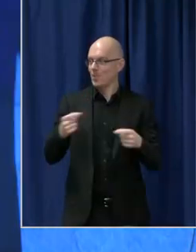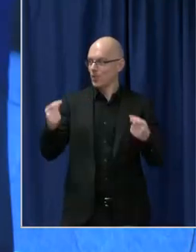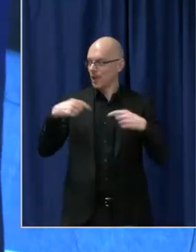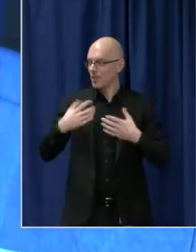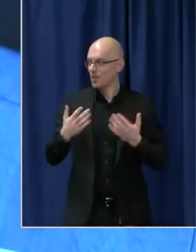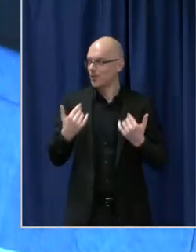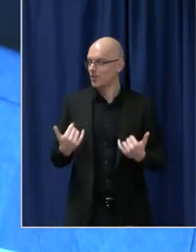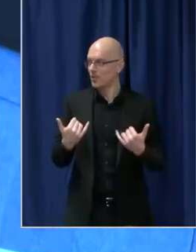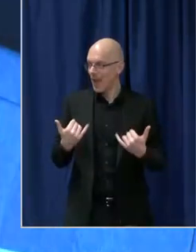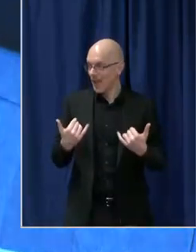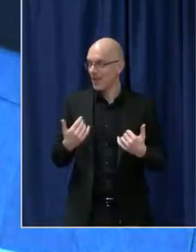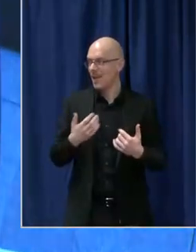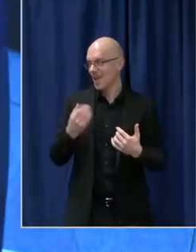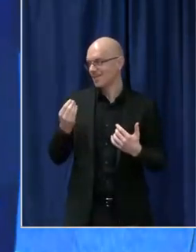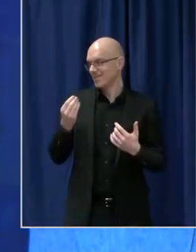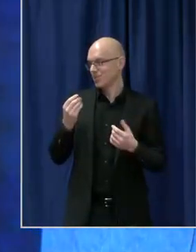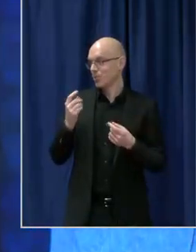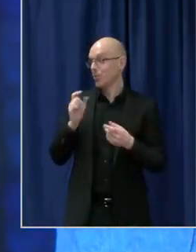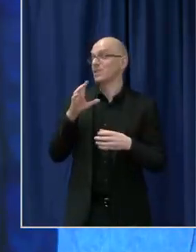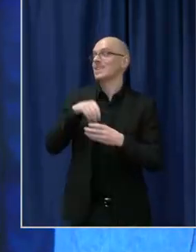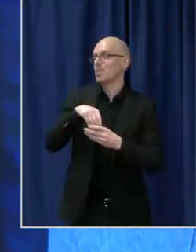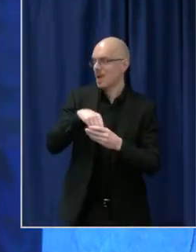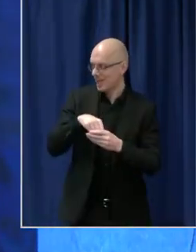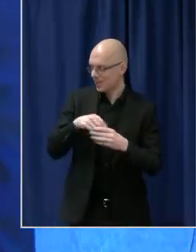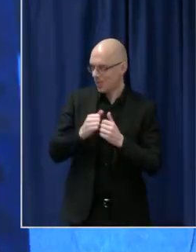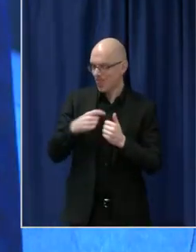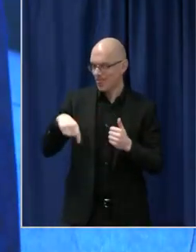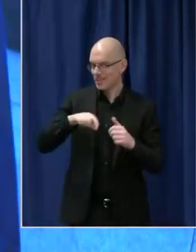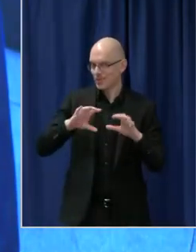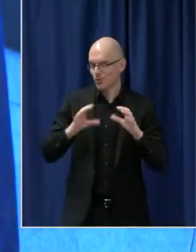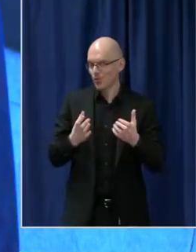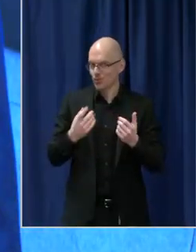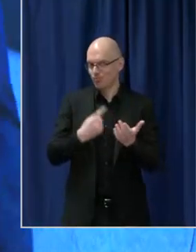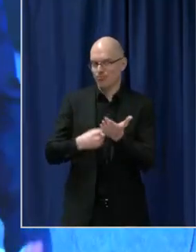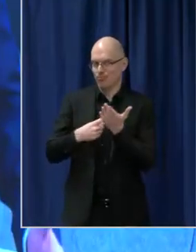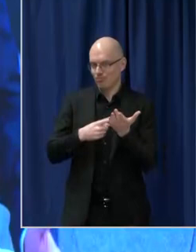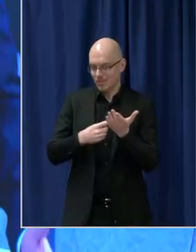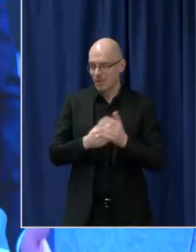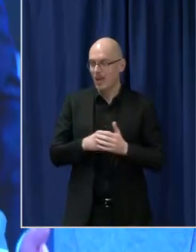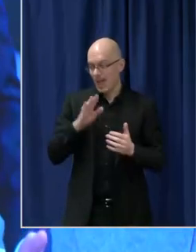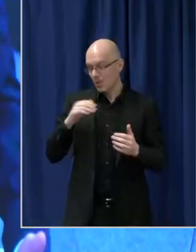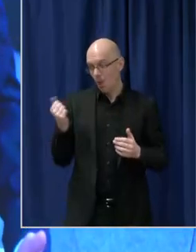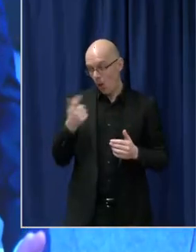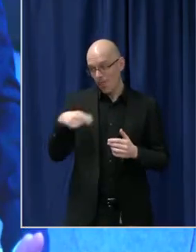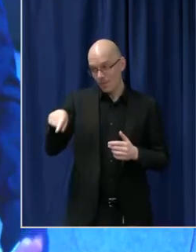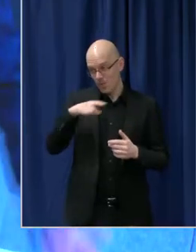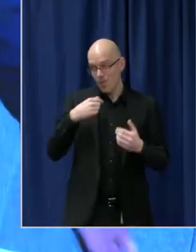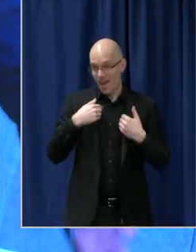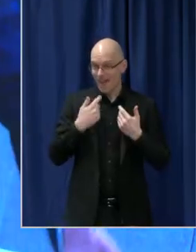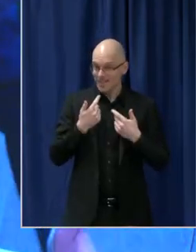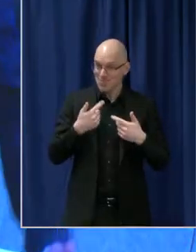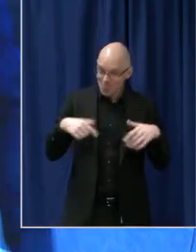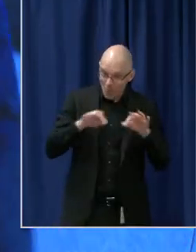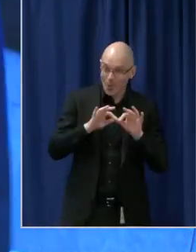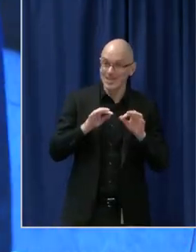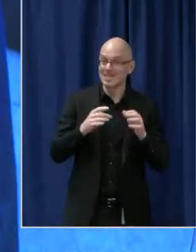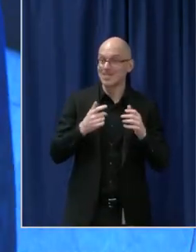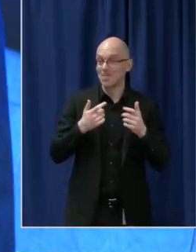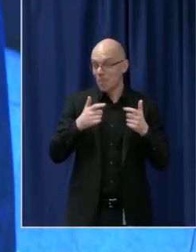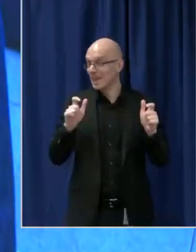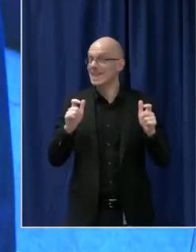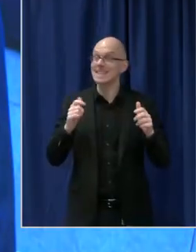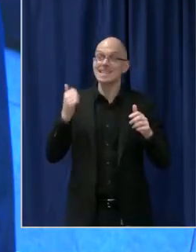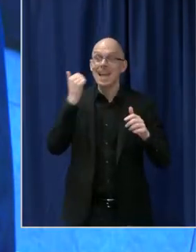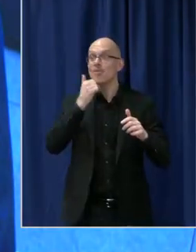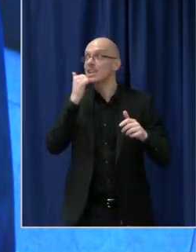more broadly, to participate with this group. I know all of you have very important, very big, probably day